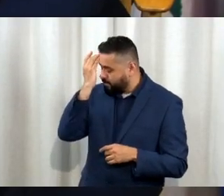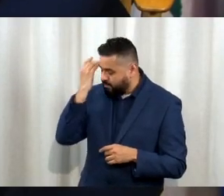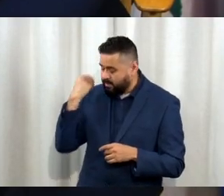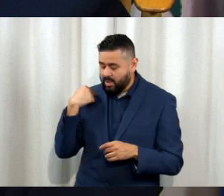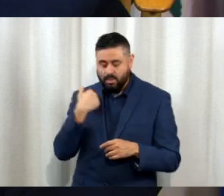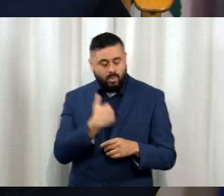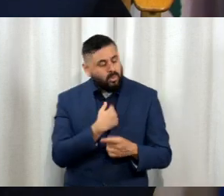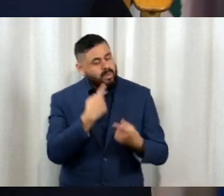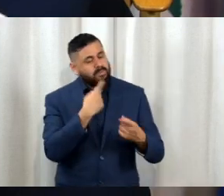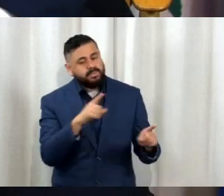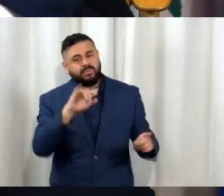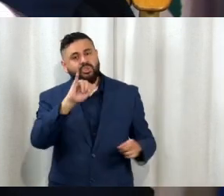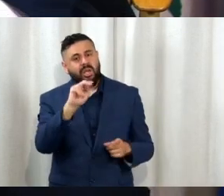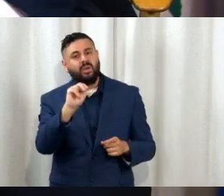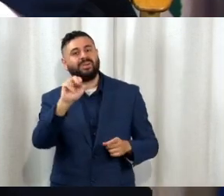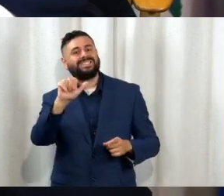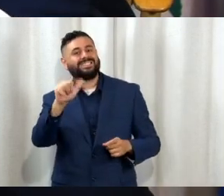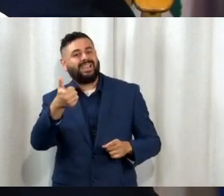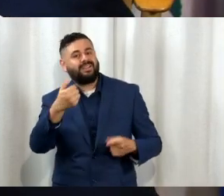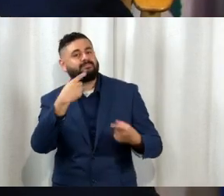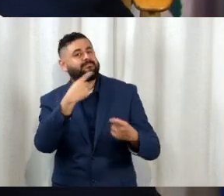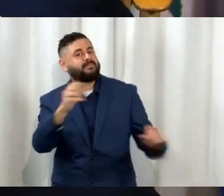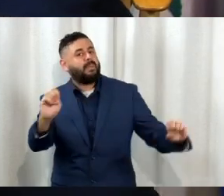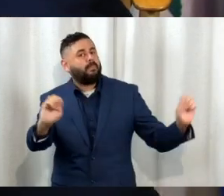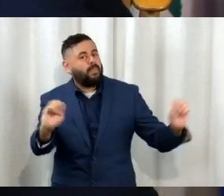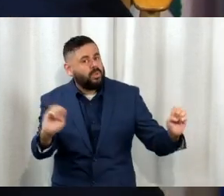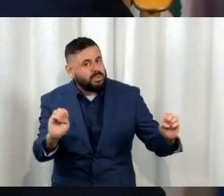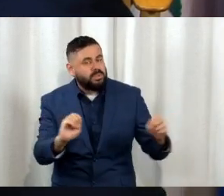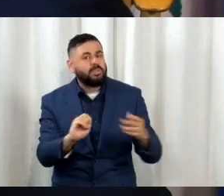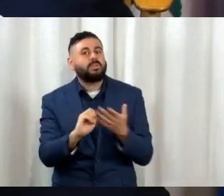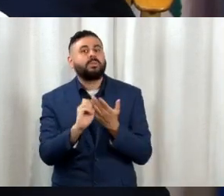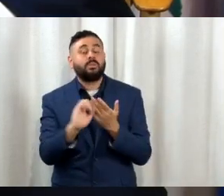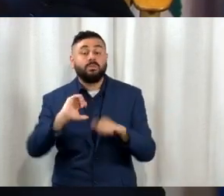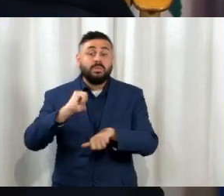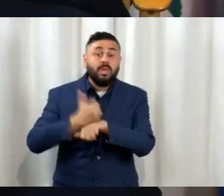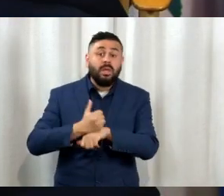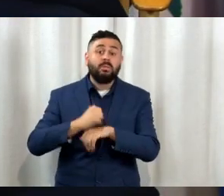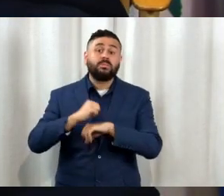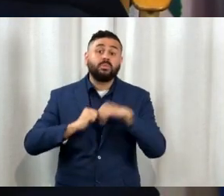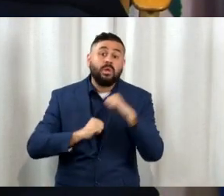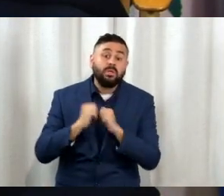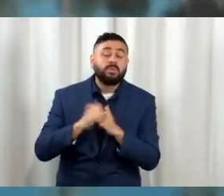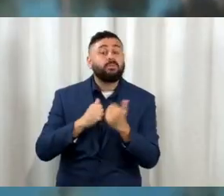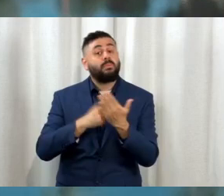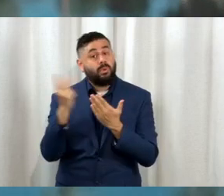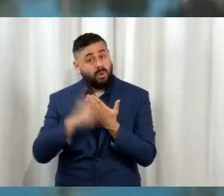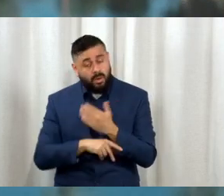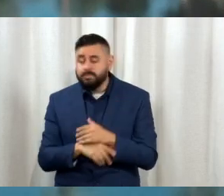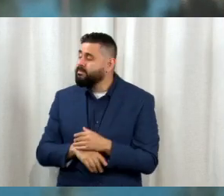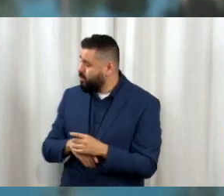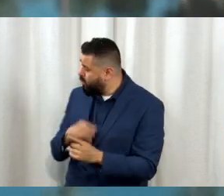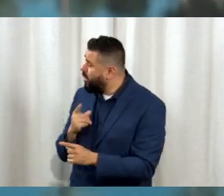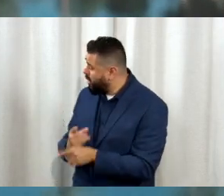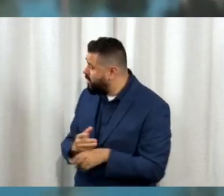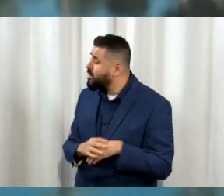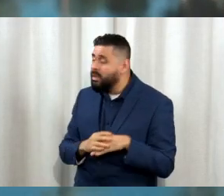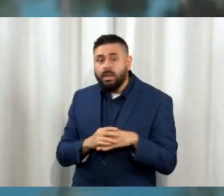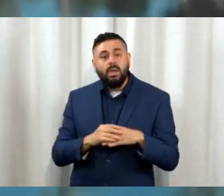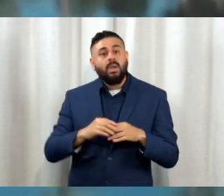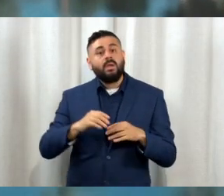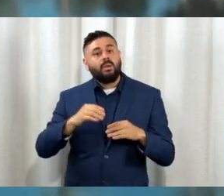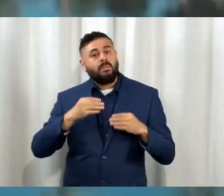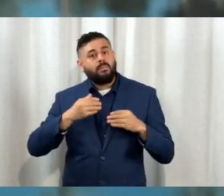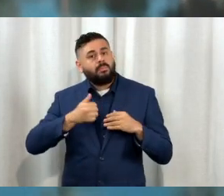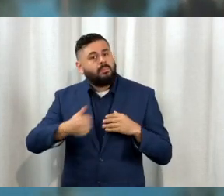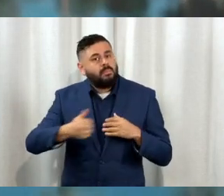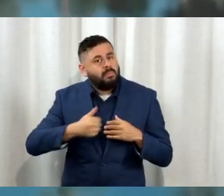on January 10th, we've been able to move even more quickly to put new structures and programs into place. That's right. We're able to get our mobile access centers we've